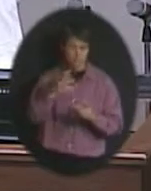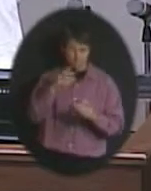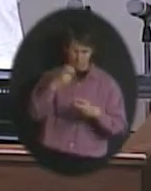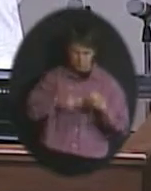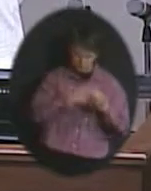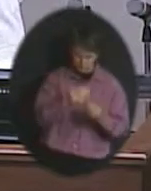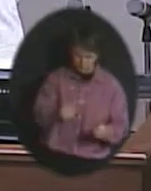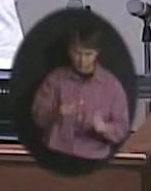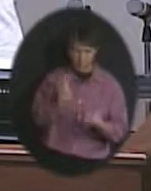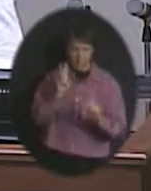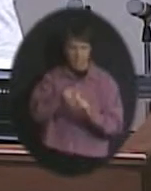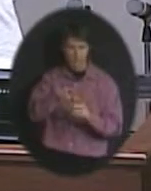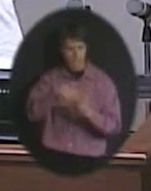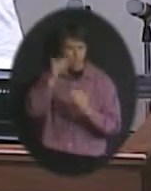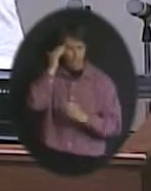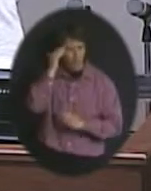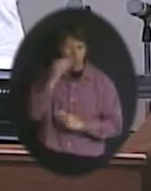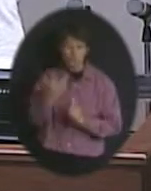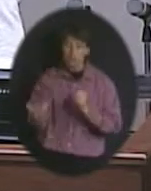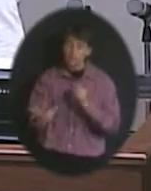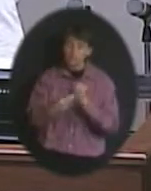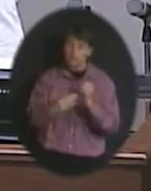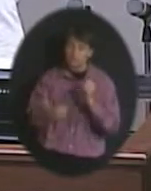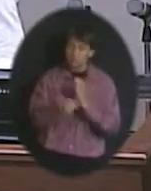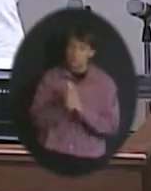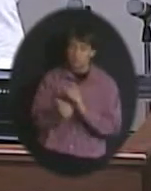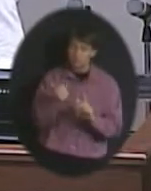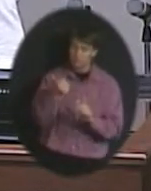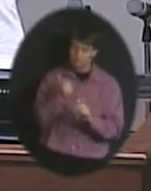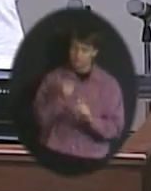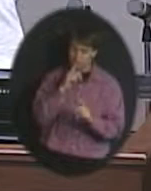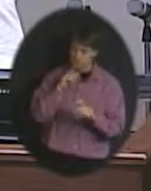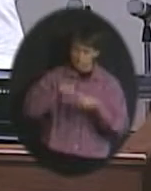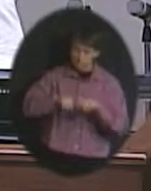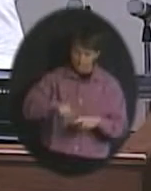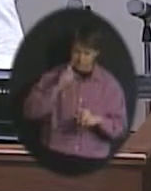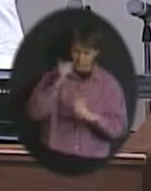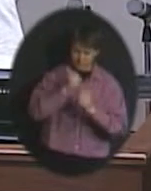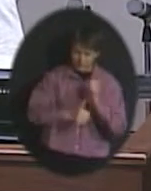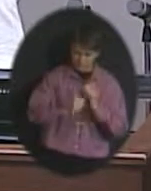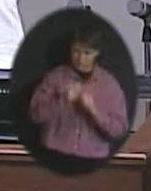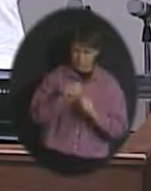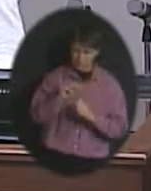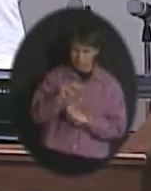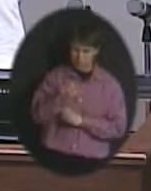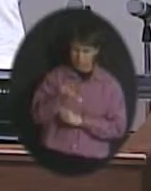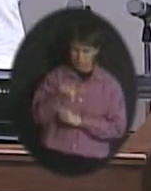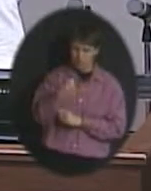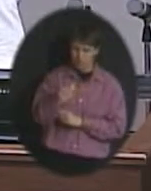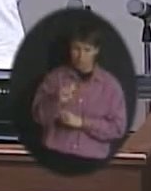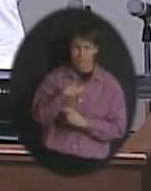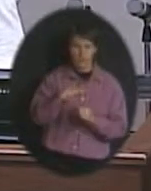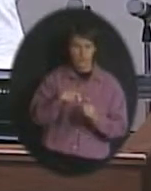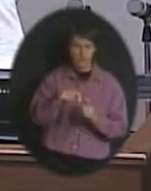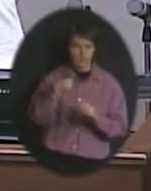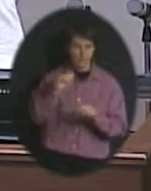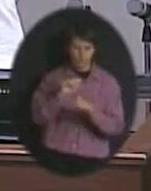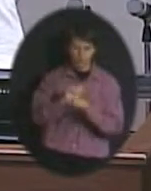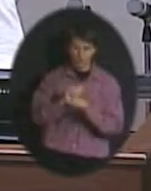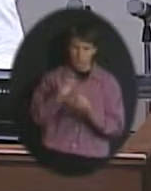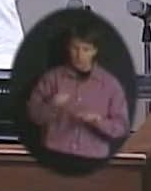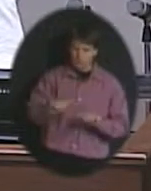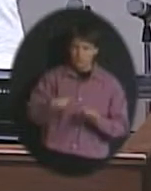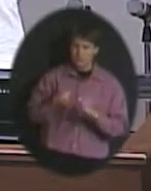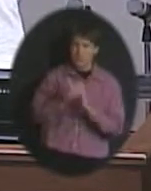knowledge. Technical skills are the basis for each of the modules, and employability skills are addressed through working with